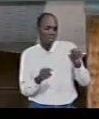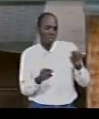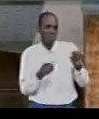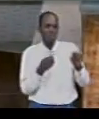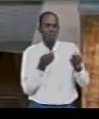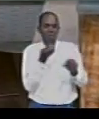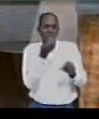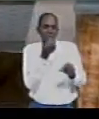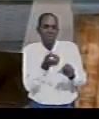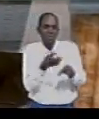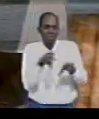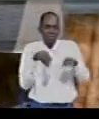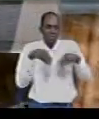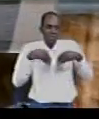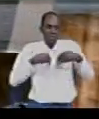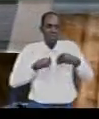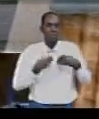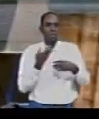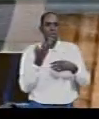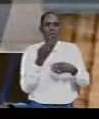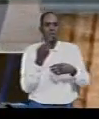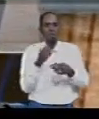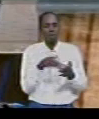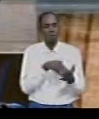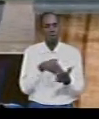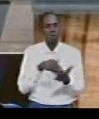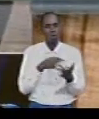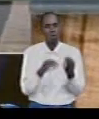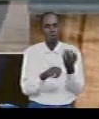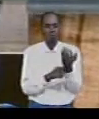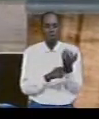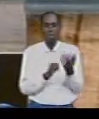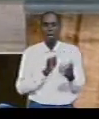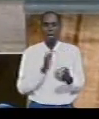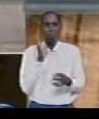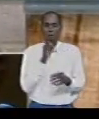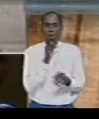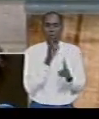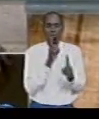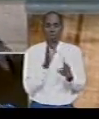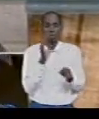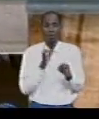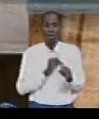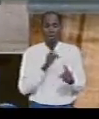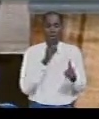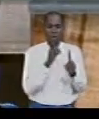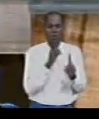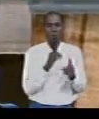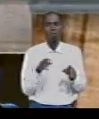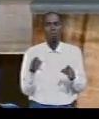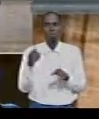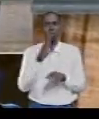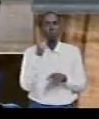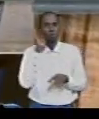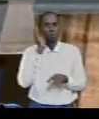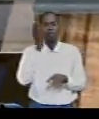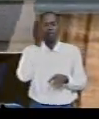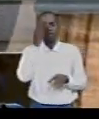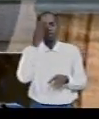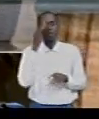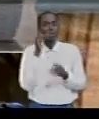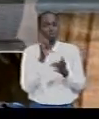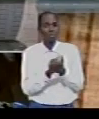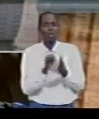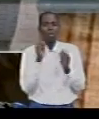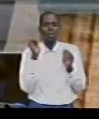in to the weakness of the flesh. I won't talk, because if I talk, they will understand. That can corrupt